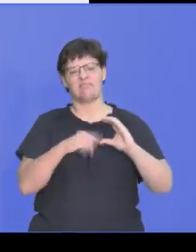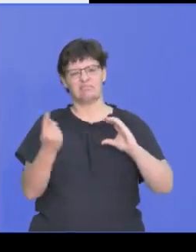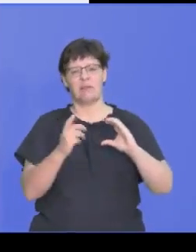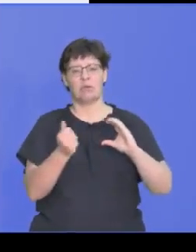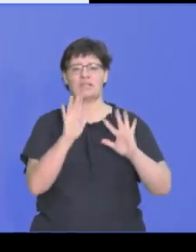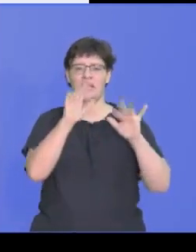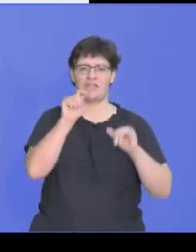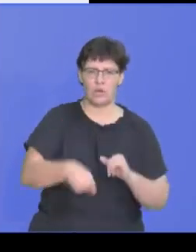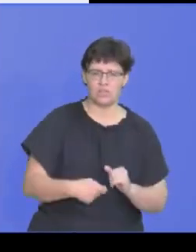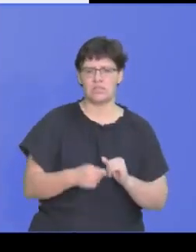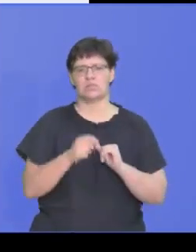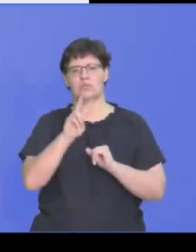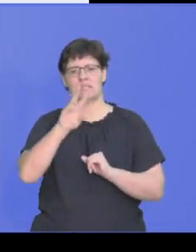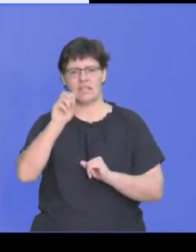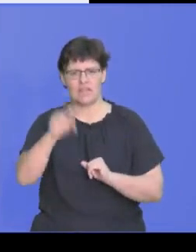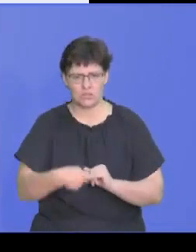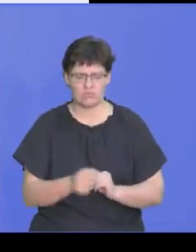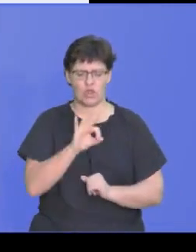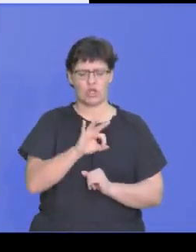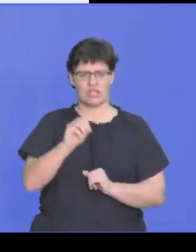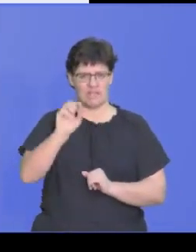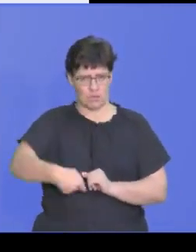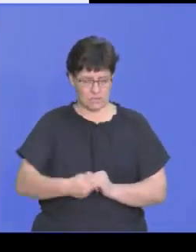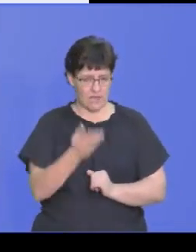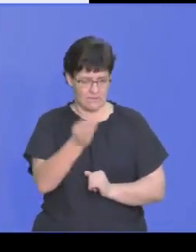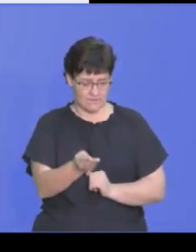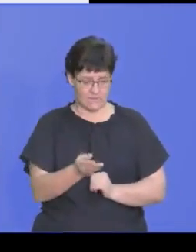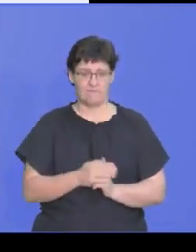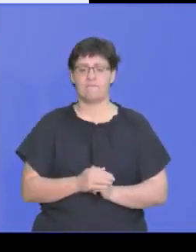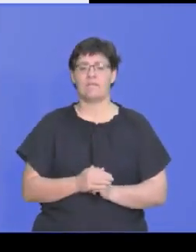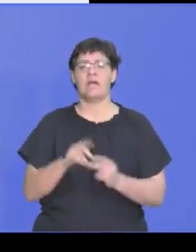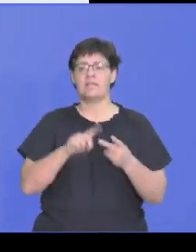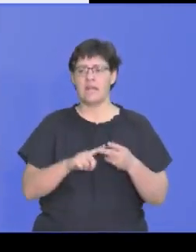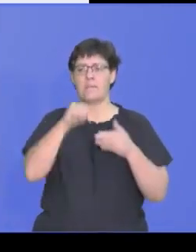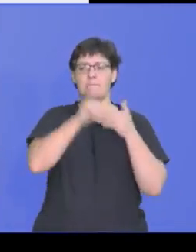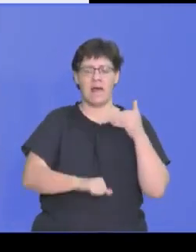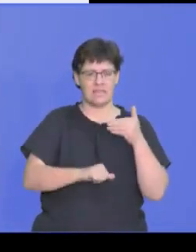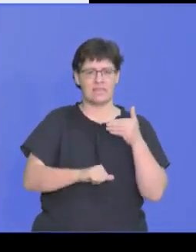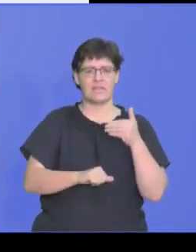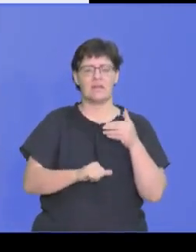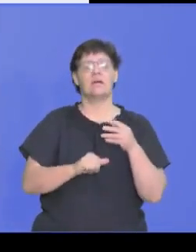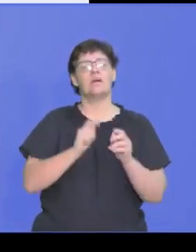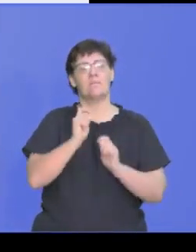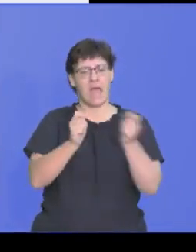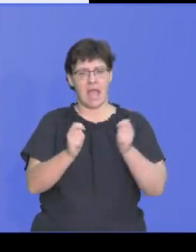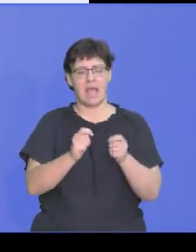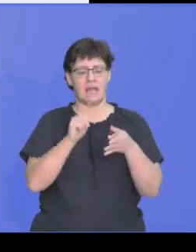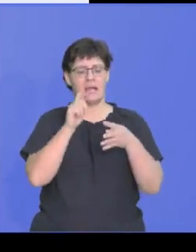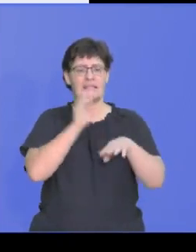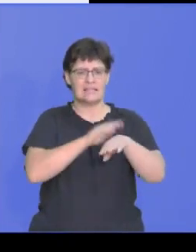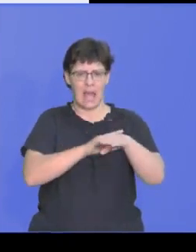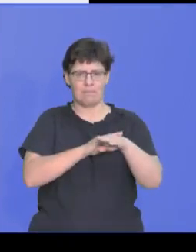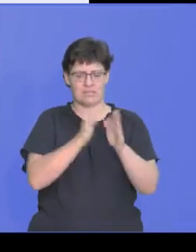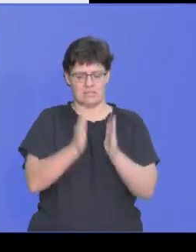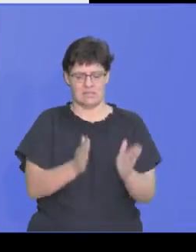got 10,000, 20,000, and 30,000 Rand. And then they give you monthly payments at different periods, that's